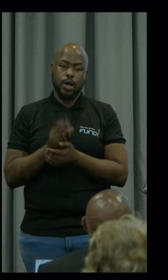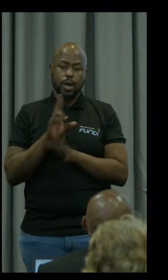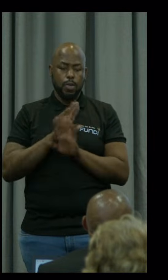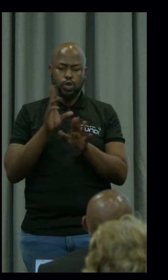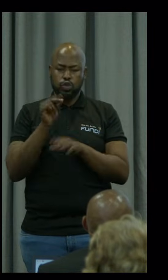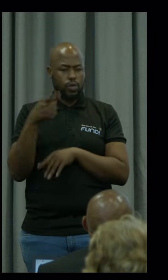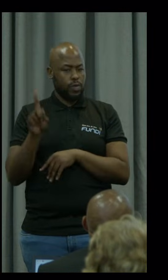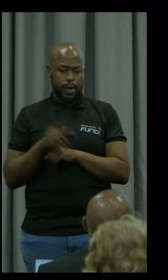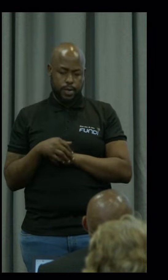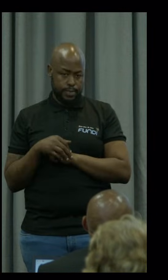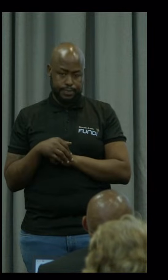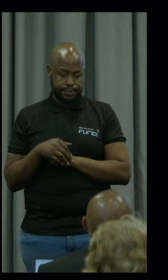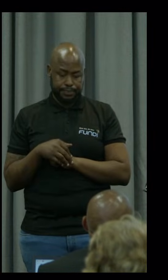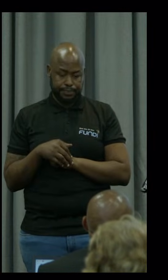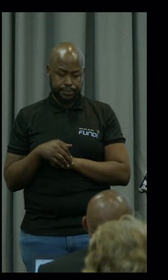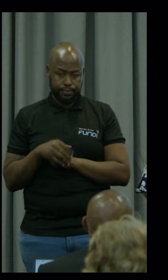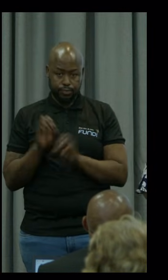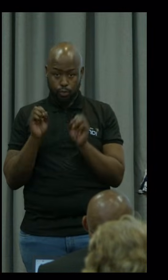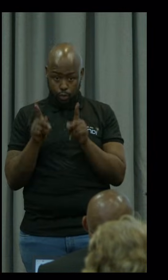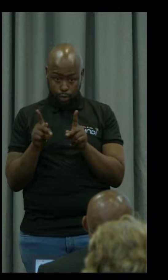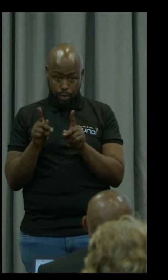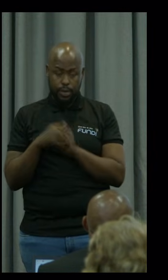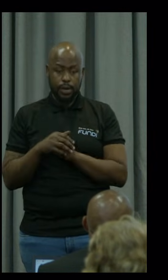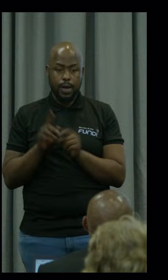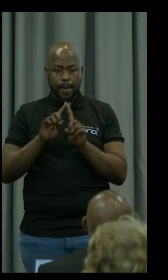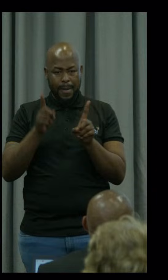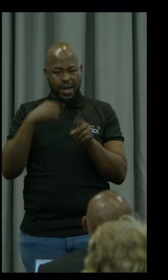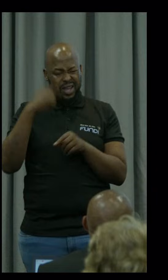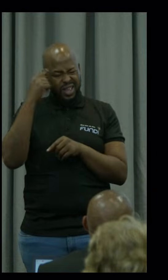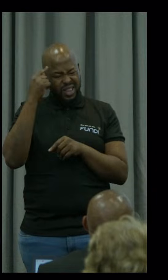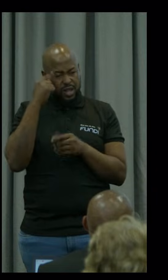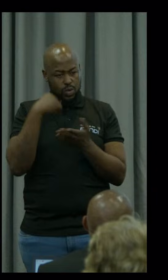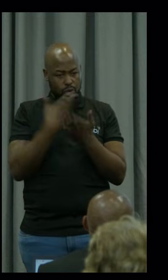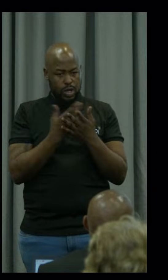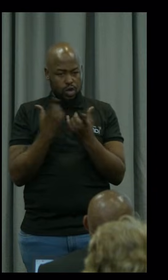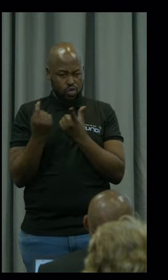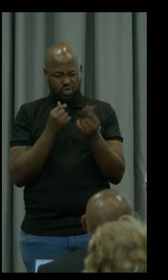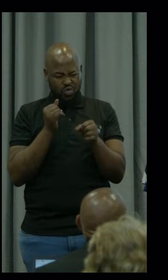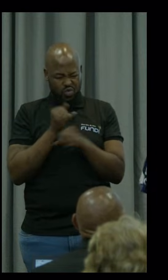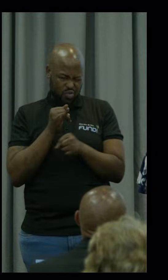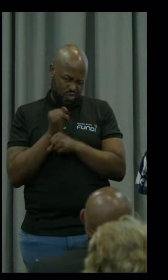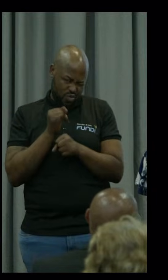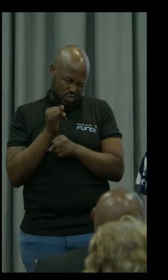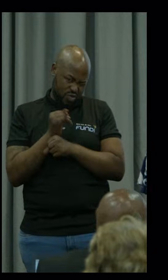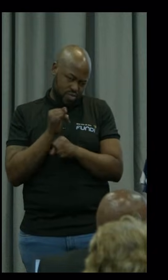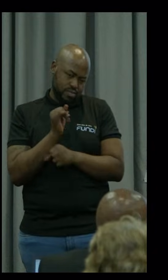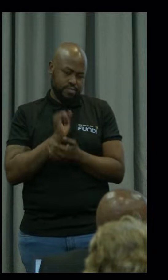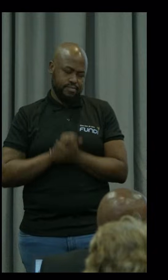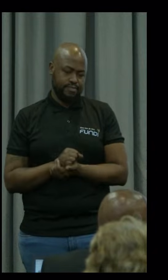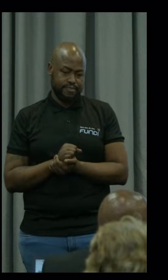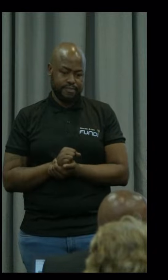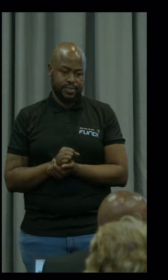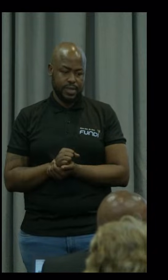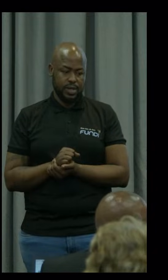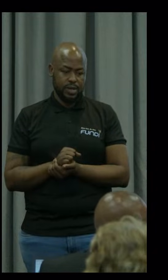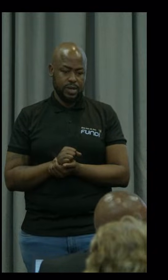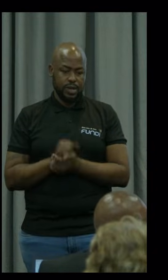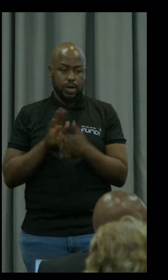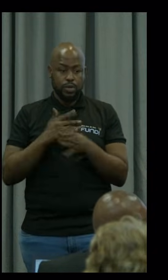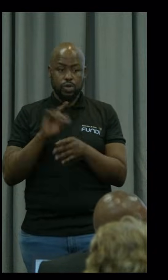right. Okay, but I think that answer we can do quick. We just fix it quickly. Because we